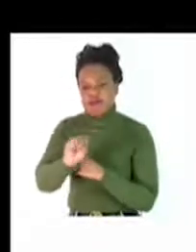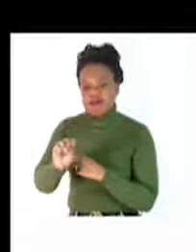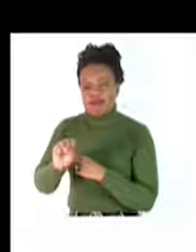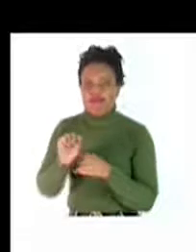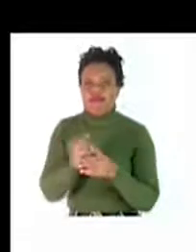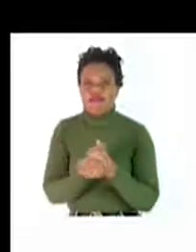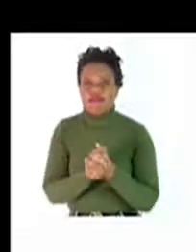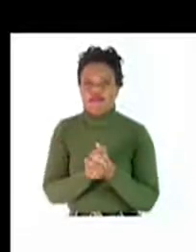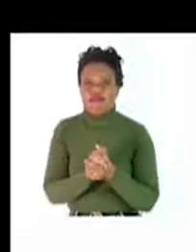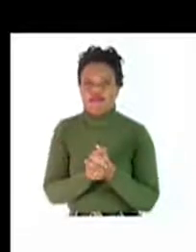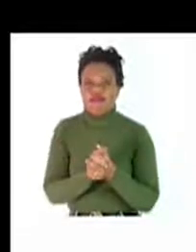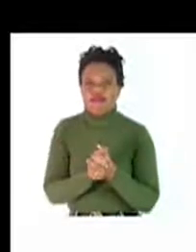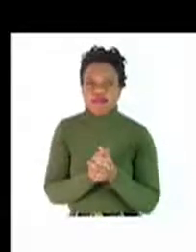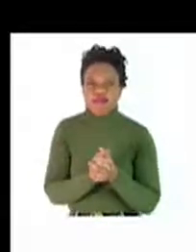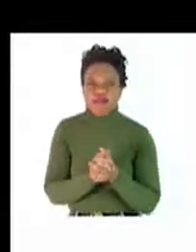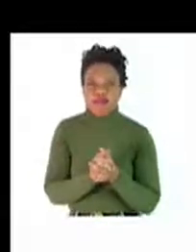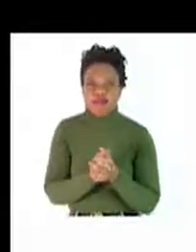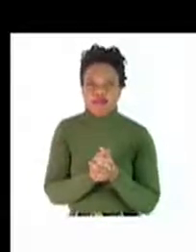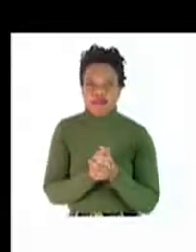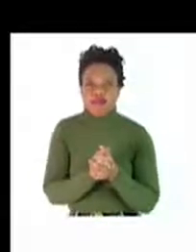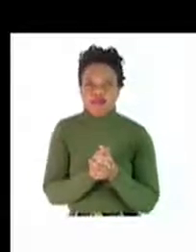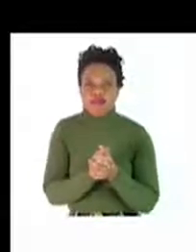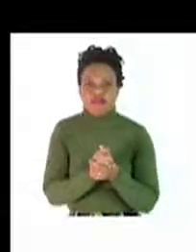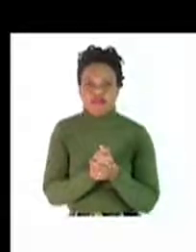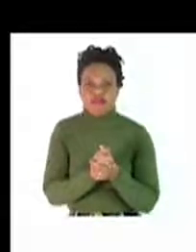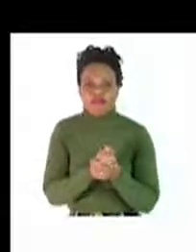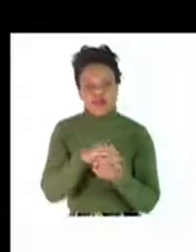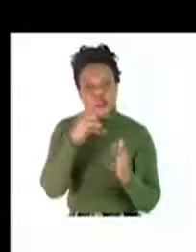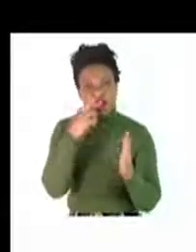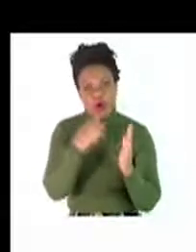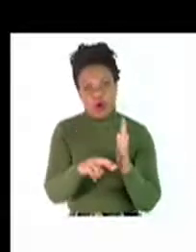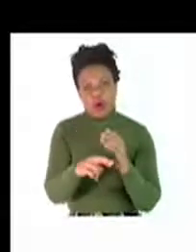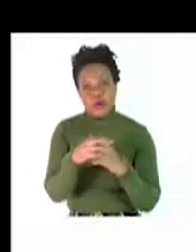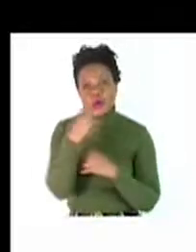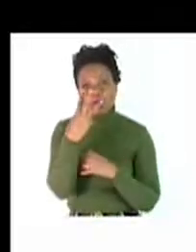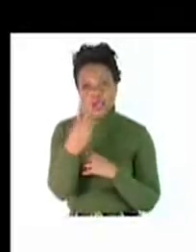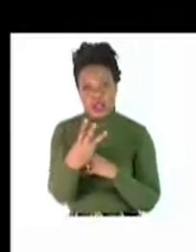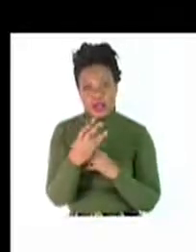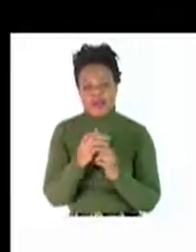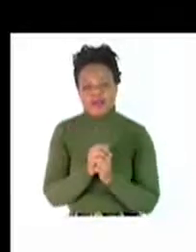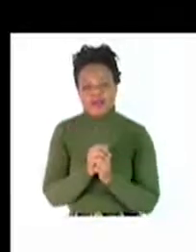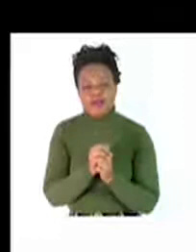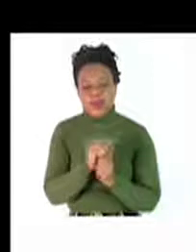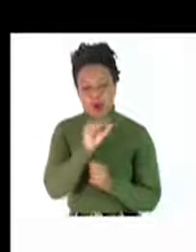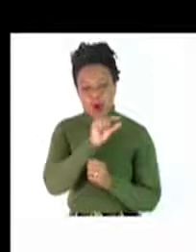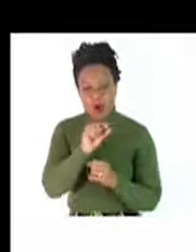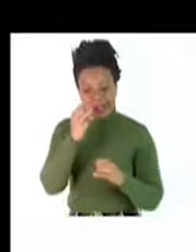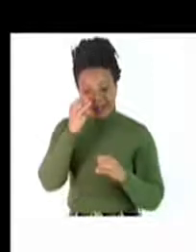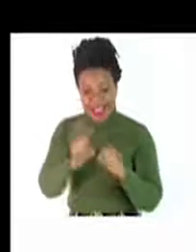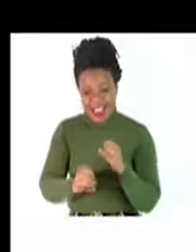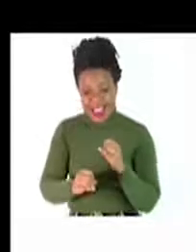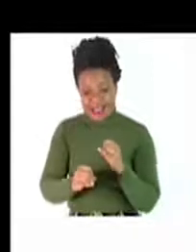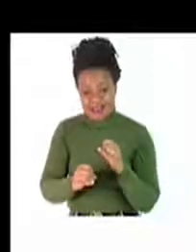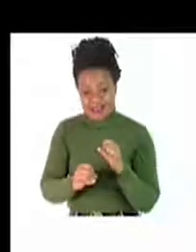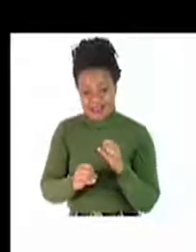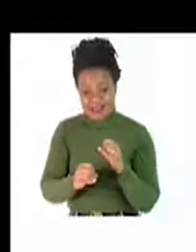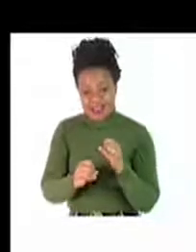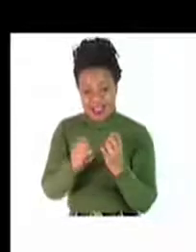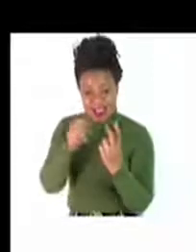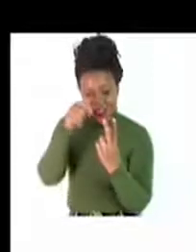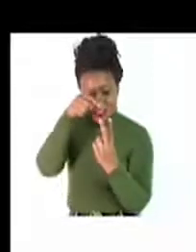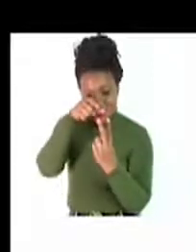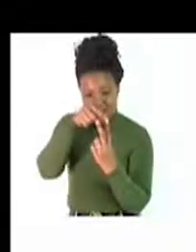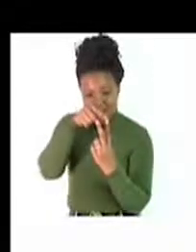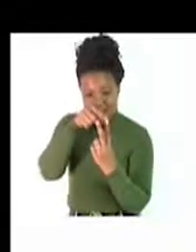when we are pluralizing. Number 3, if the word ends with a vowel and a